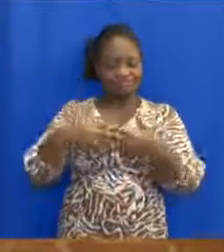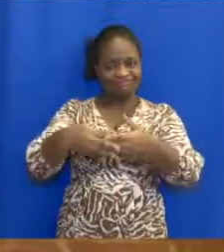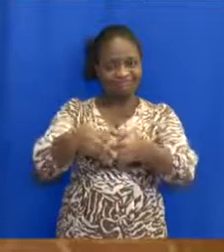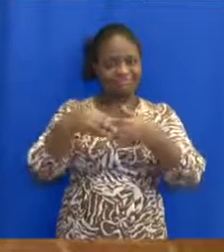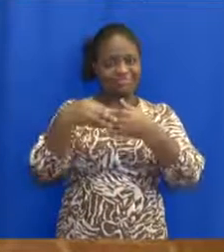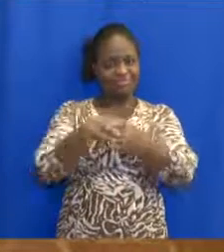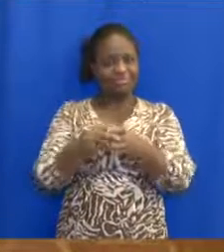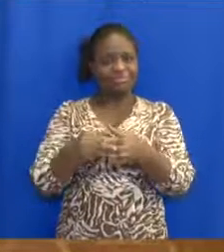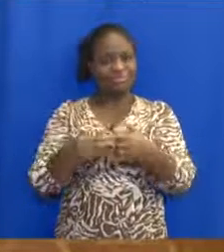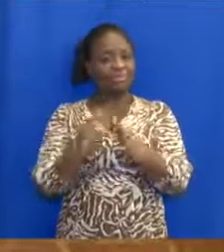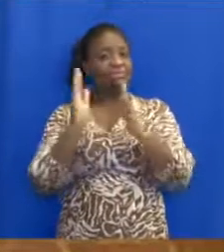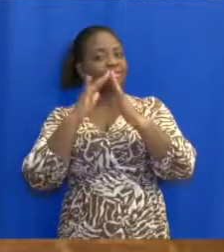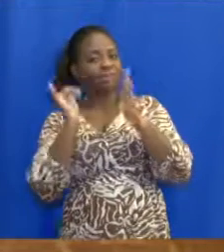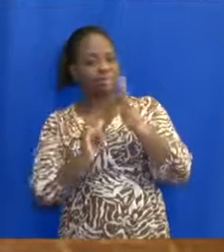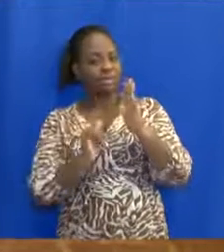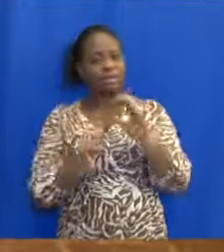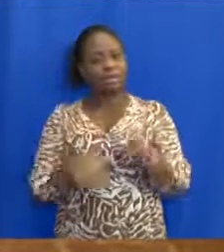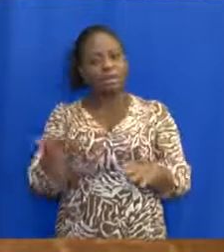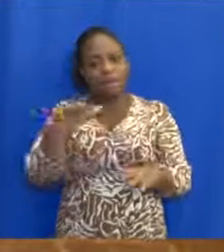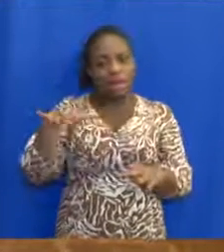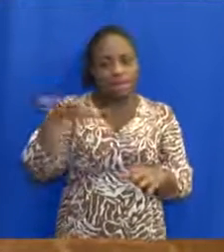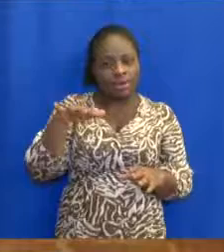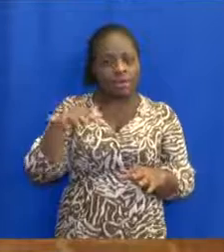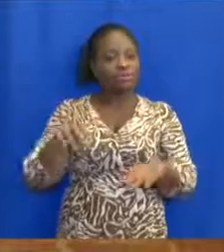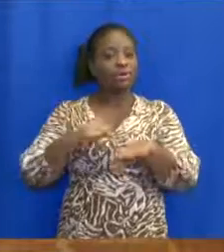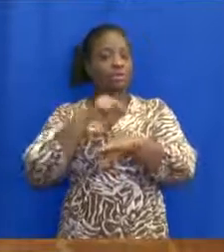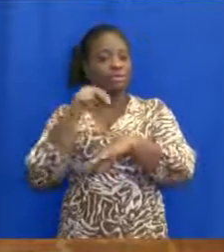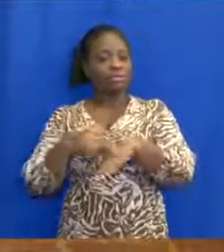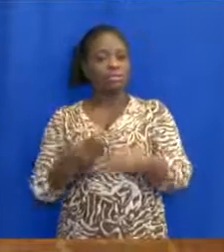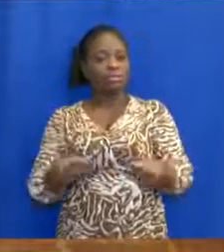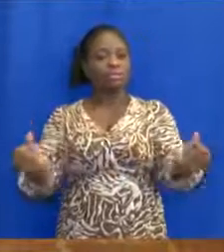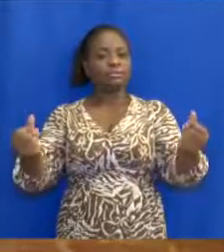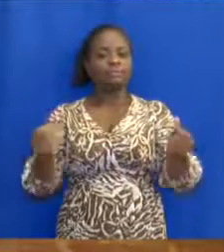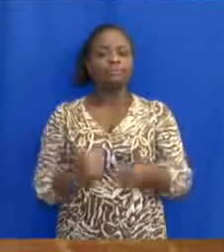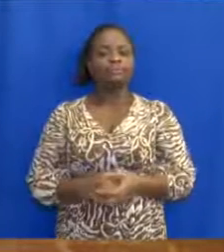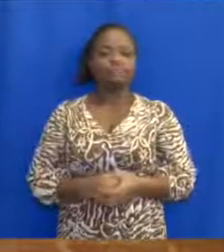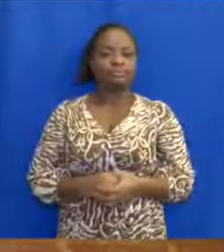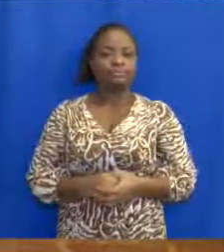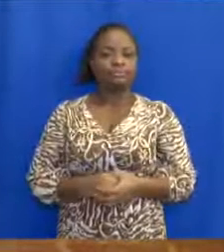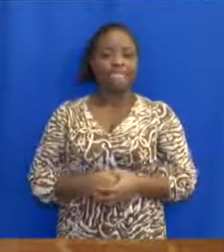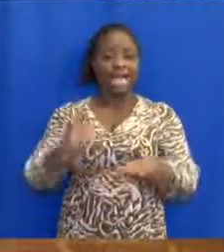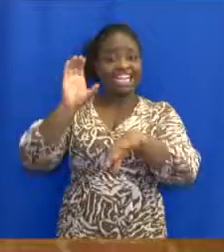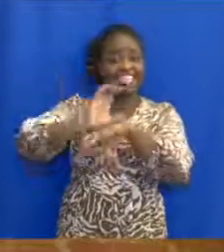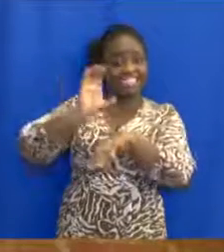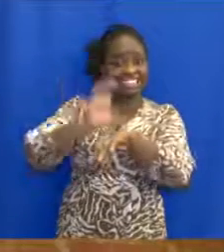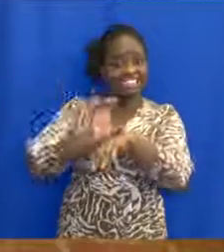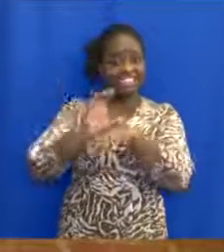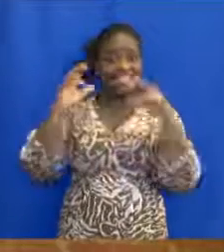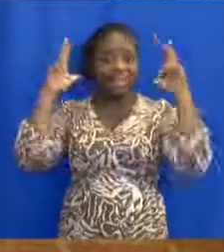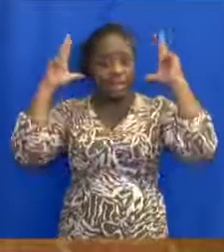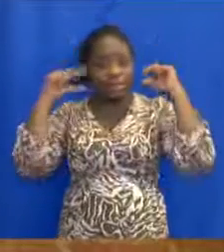of restrictions in the following sectors of our national life. Our churches and